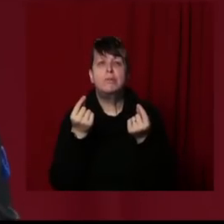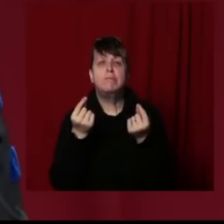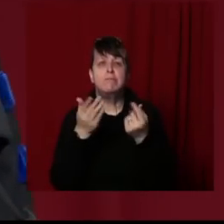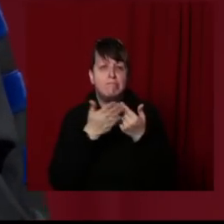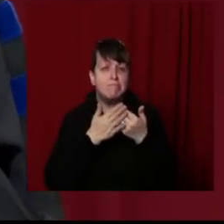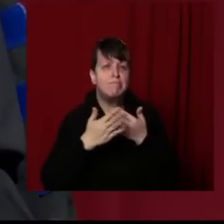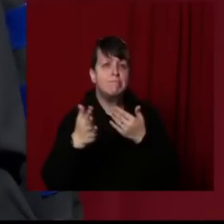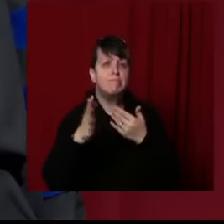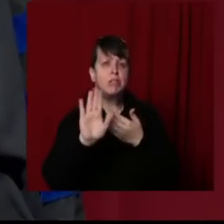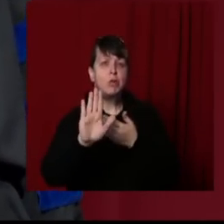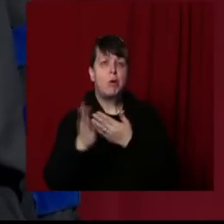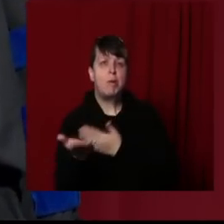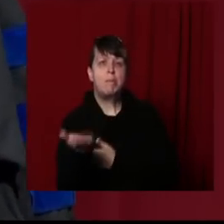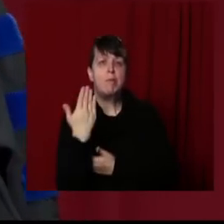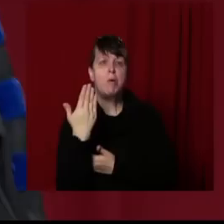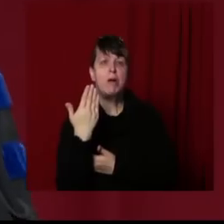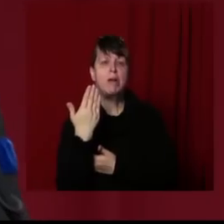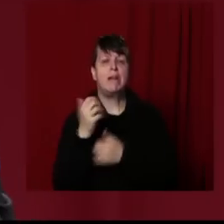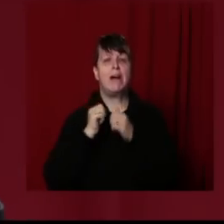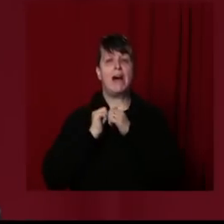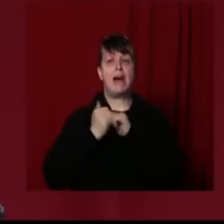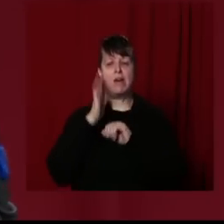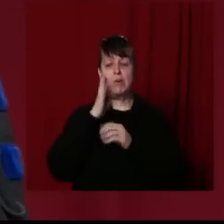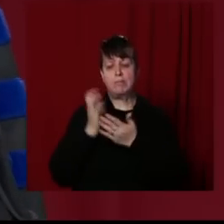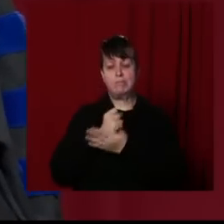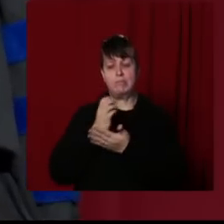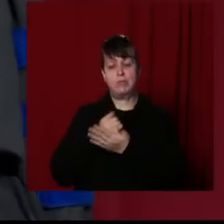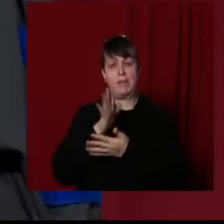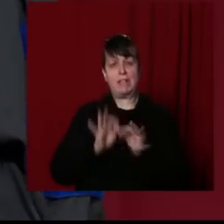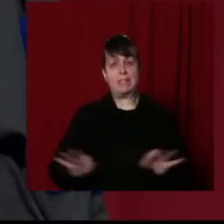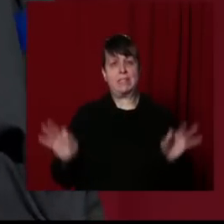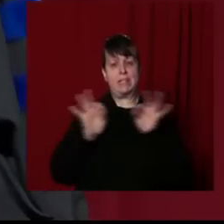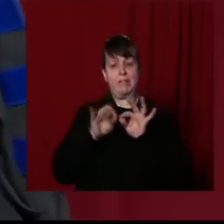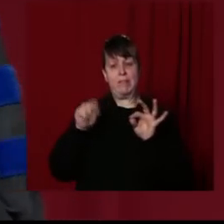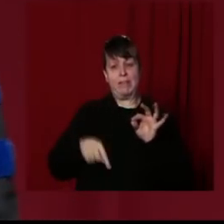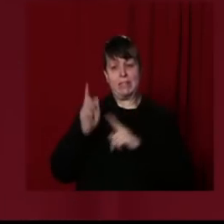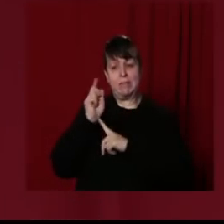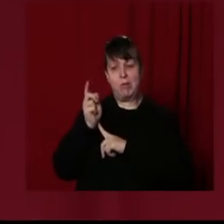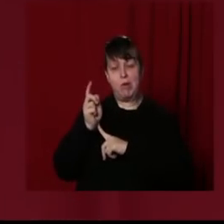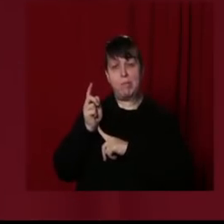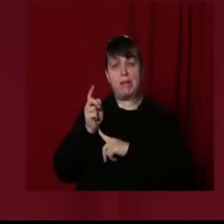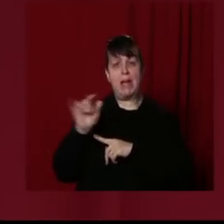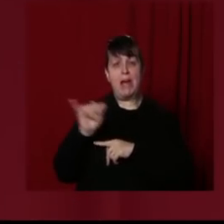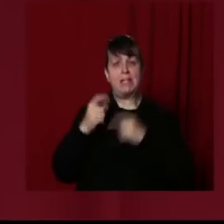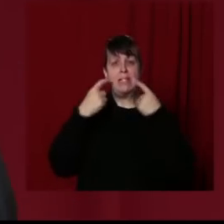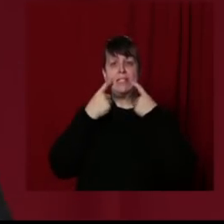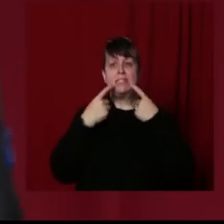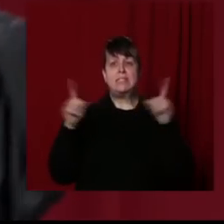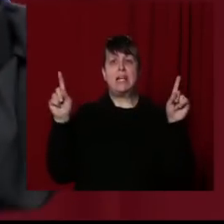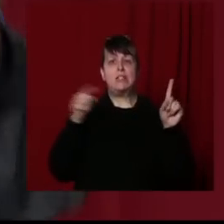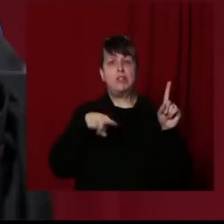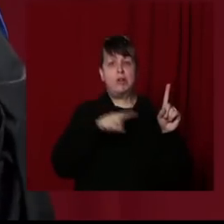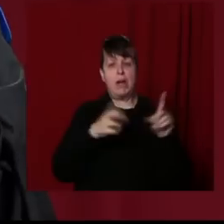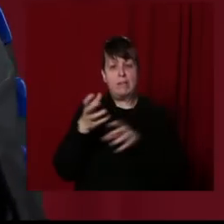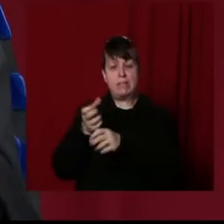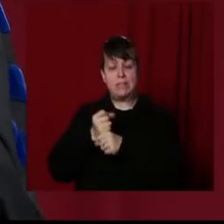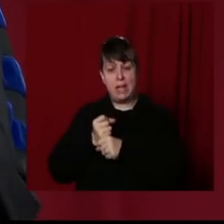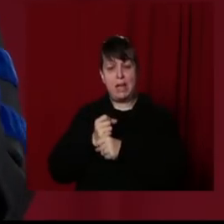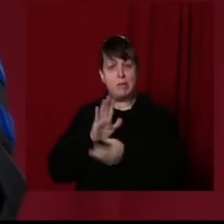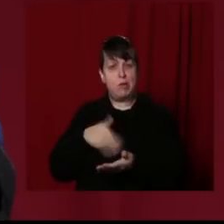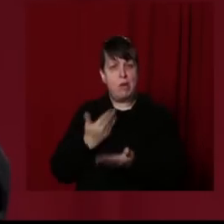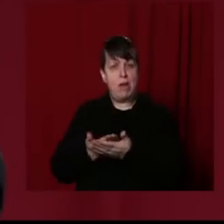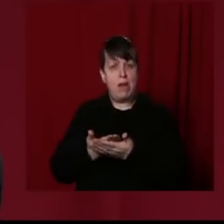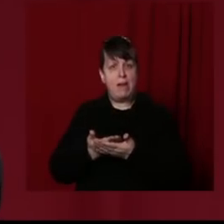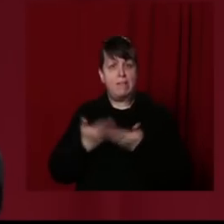your morning? How will you use the significance of this moment and the success that you have attained in getting here